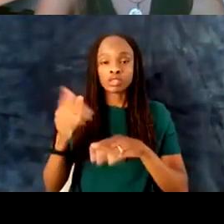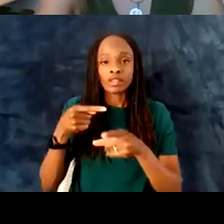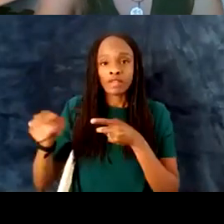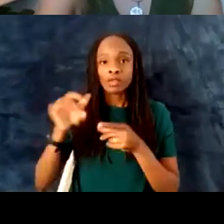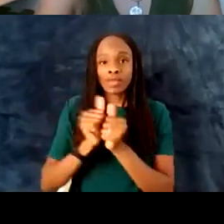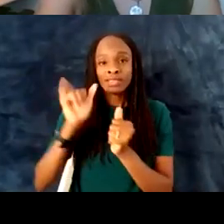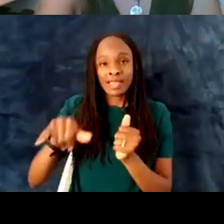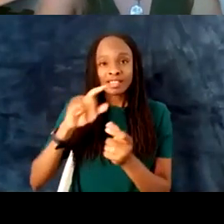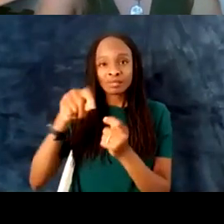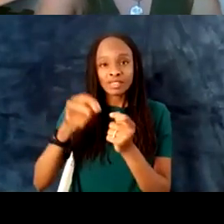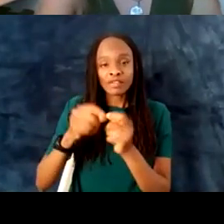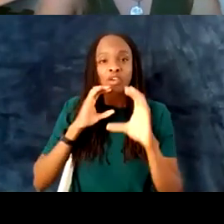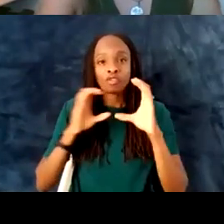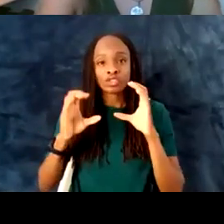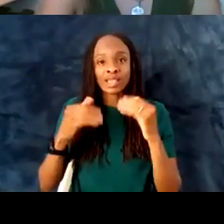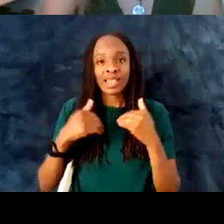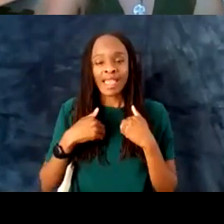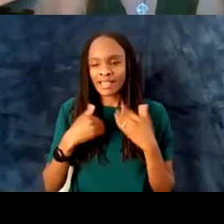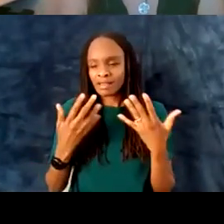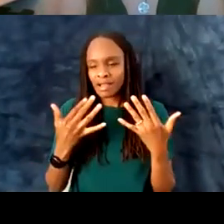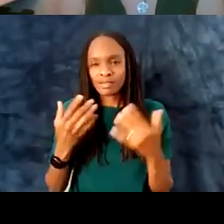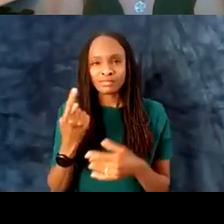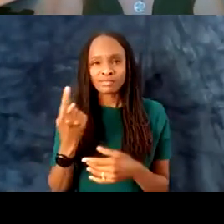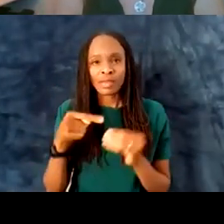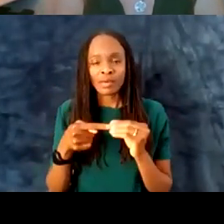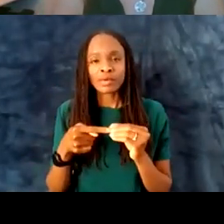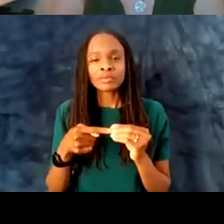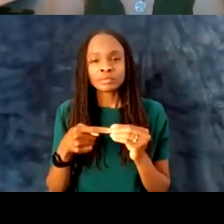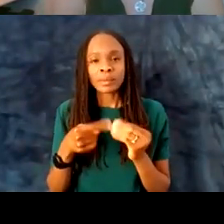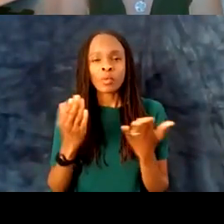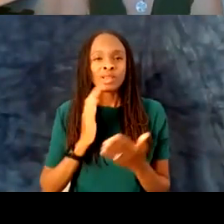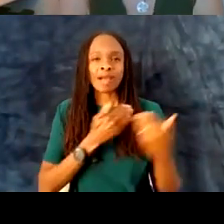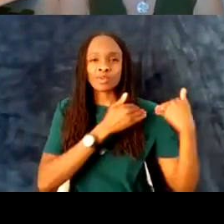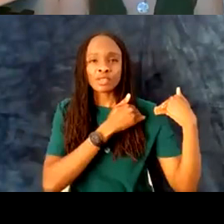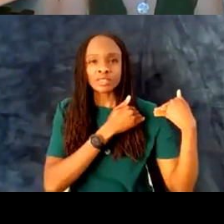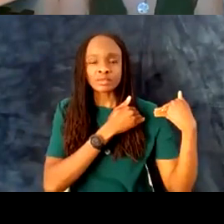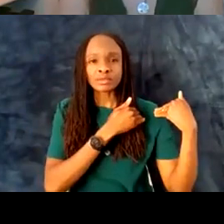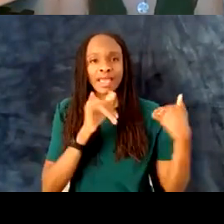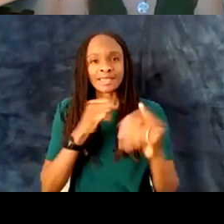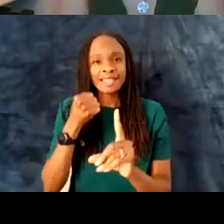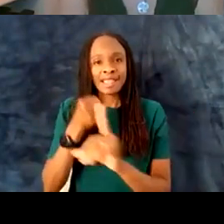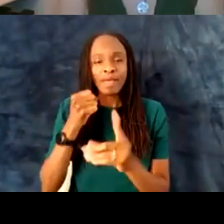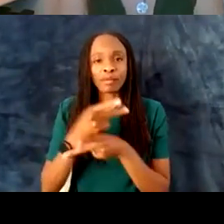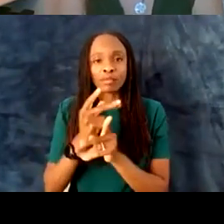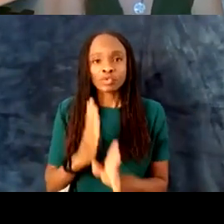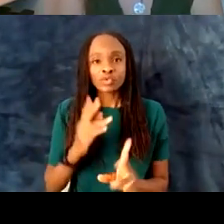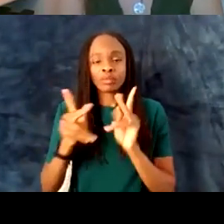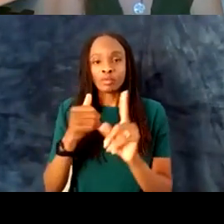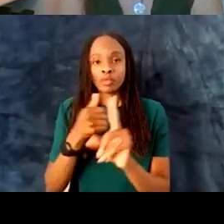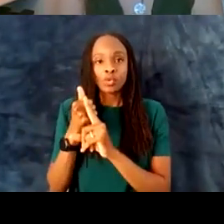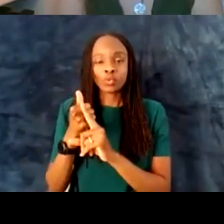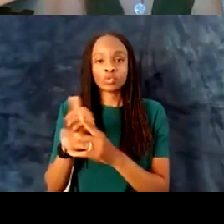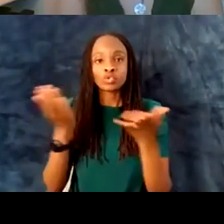particular conversation thread, there was a thread about, you know, what is our responsibility as impact producers, as people who service and